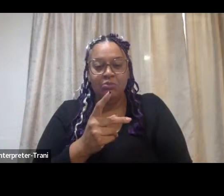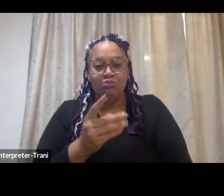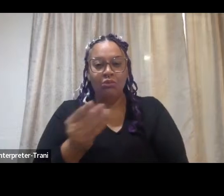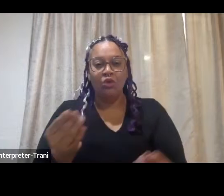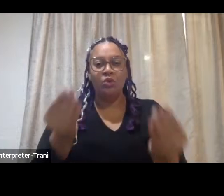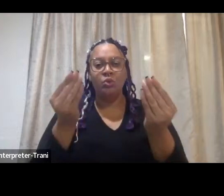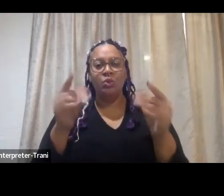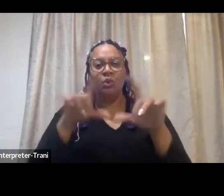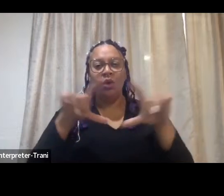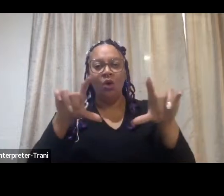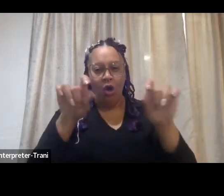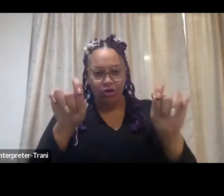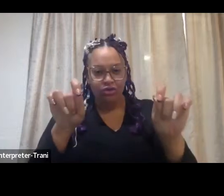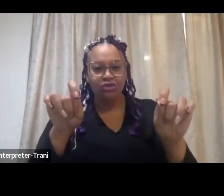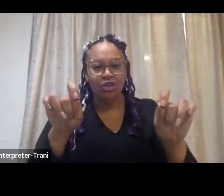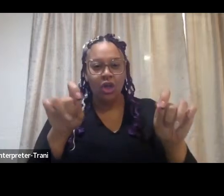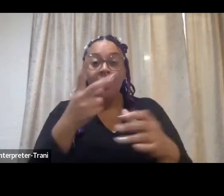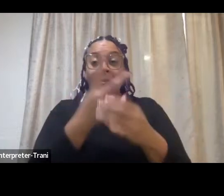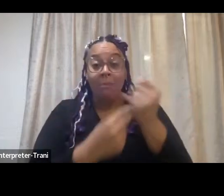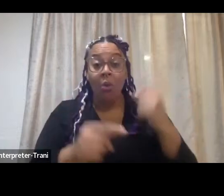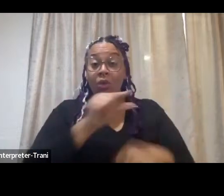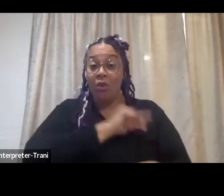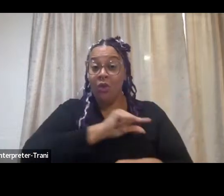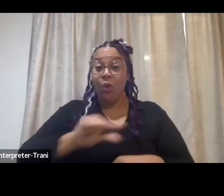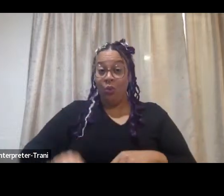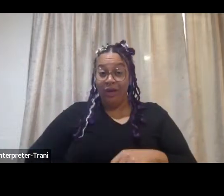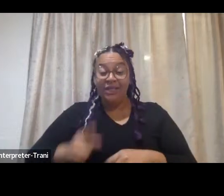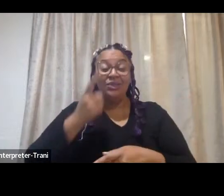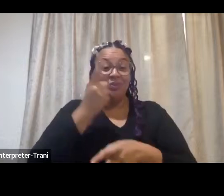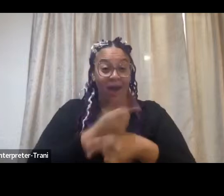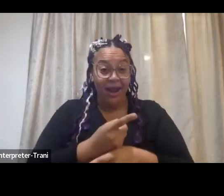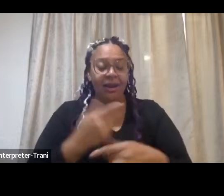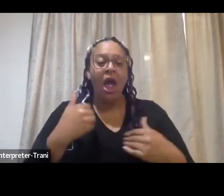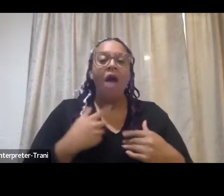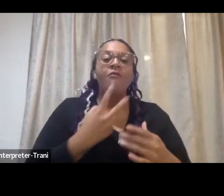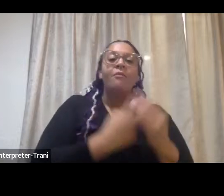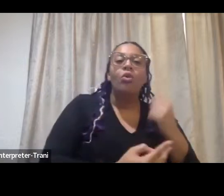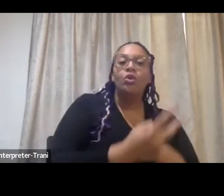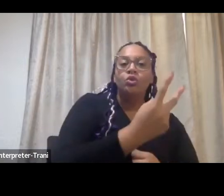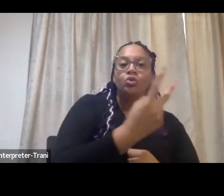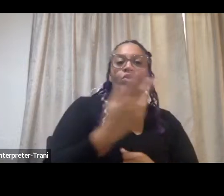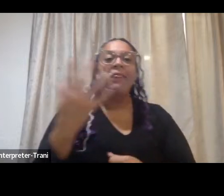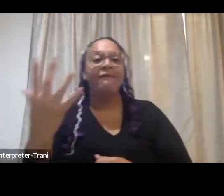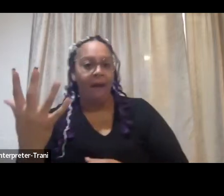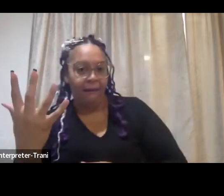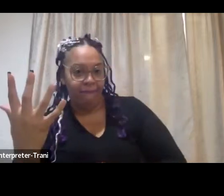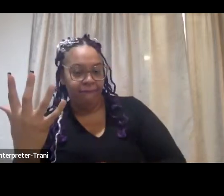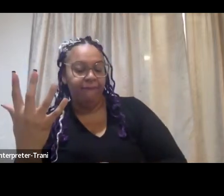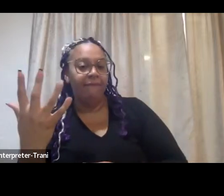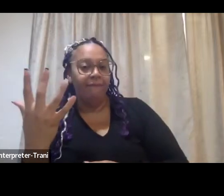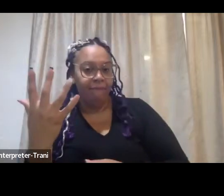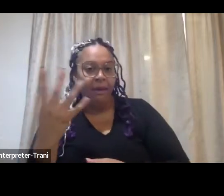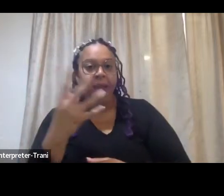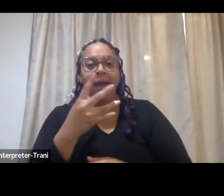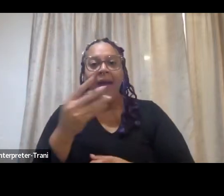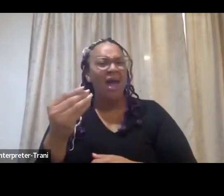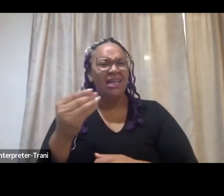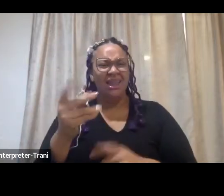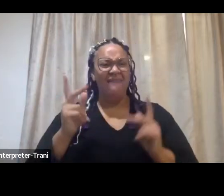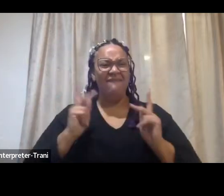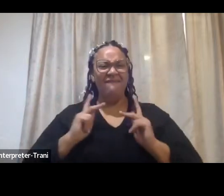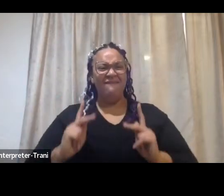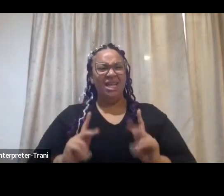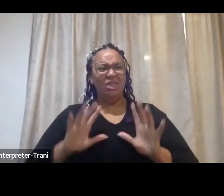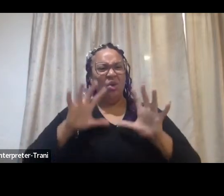right? So we have both the 2 and the 5. And it's this physical world